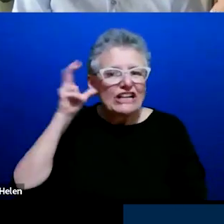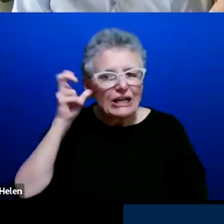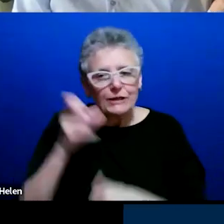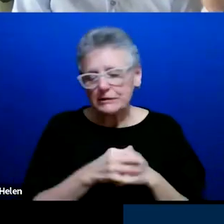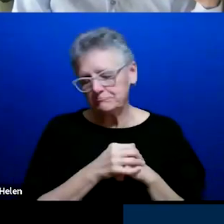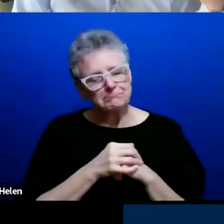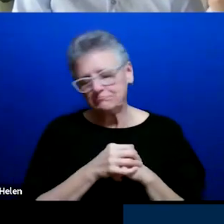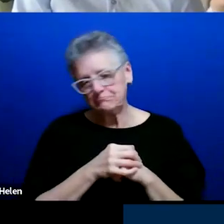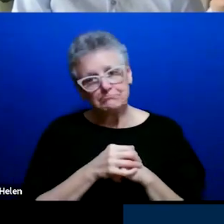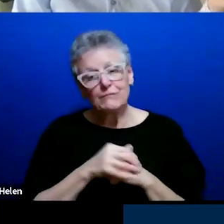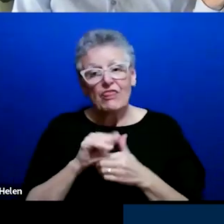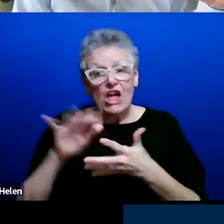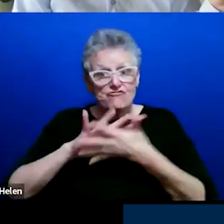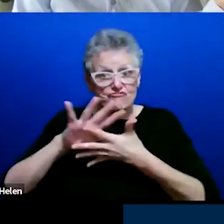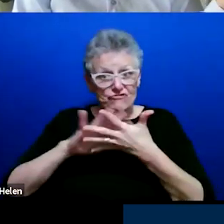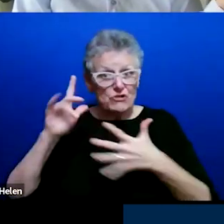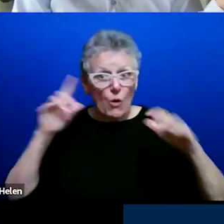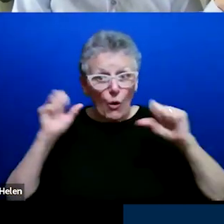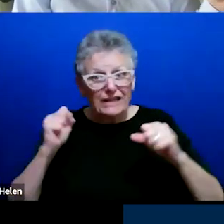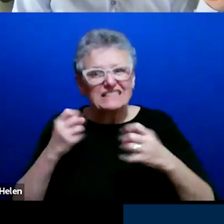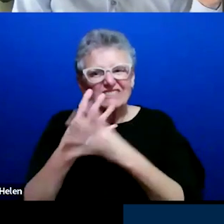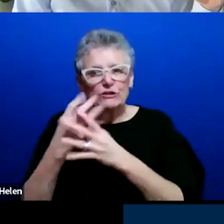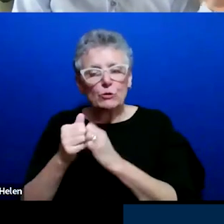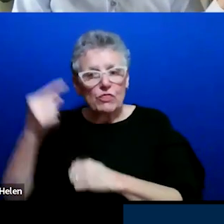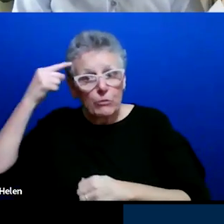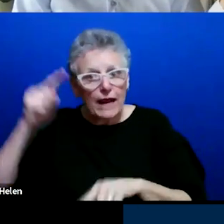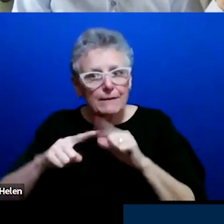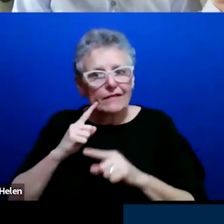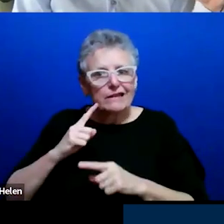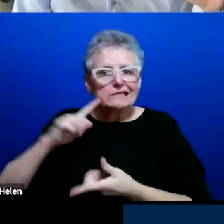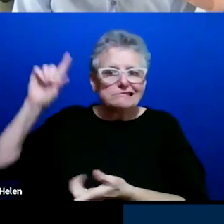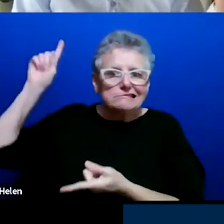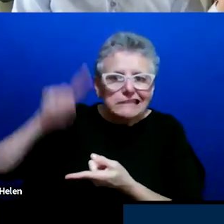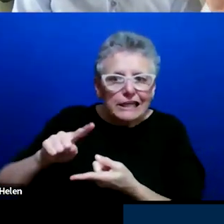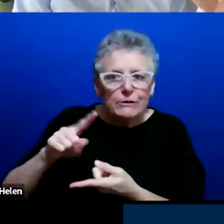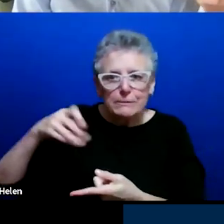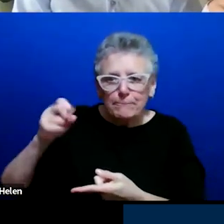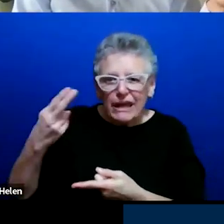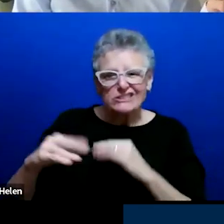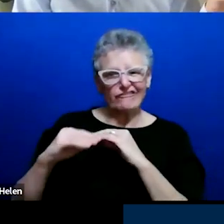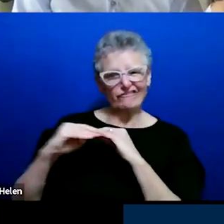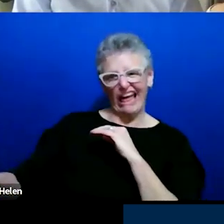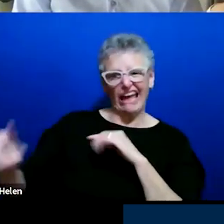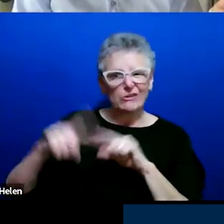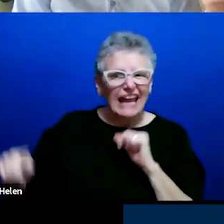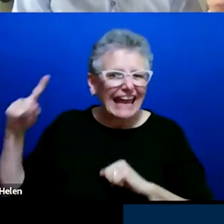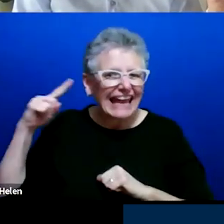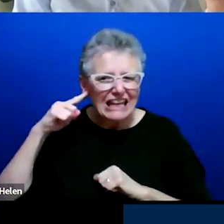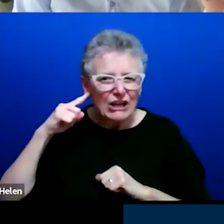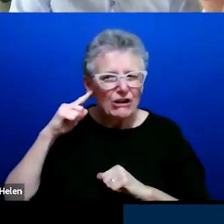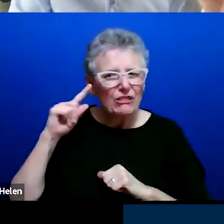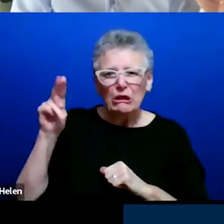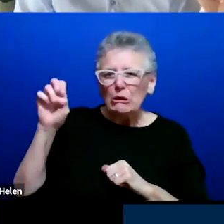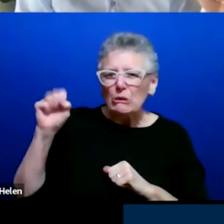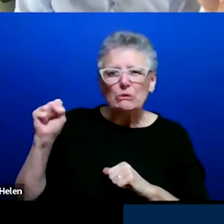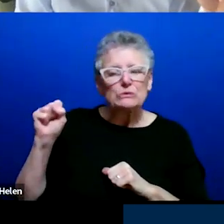normal hearing. That noise that you hear is kind of filtered out by the brain, but the decreased pitch, the flat pitch, not being able to hear those indexical cues, that's a big